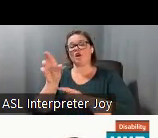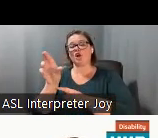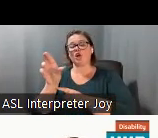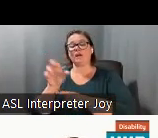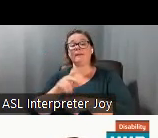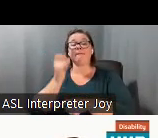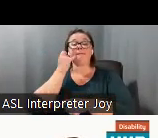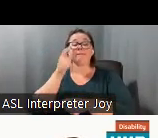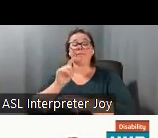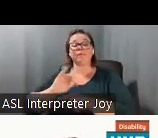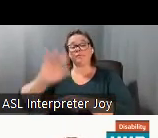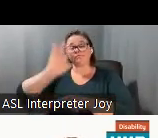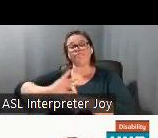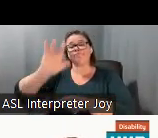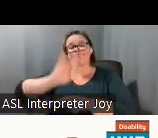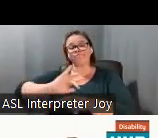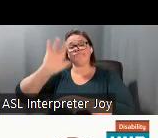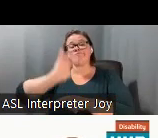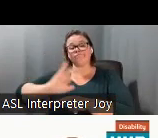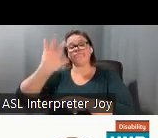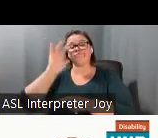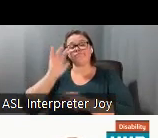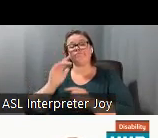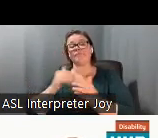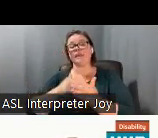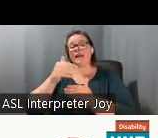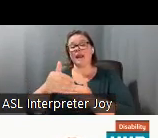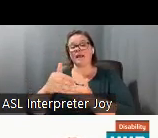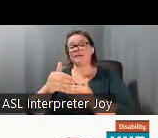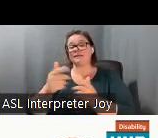scroll all the way down here to the next steps, you'll see,